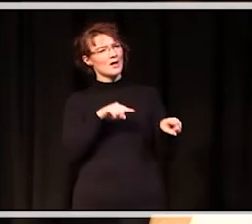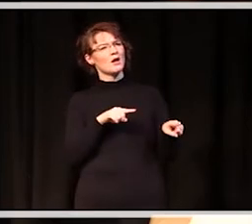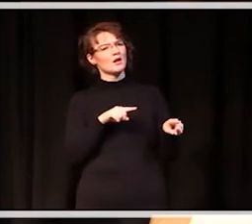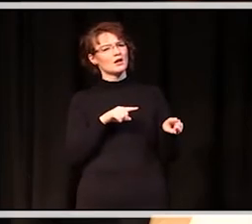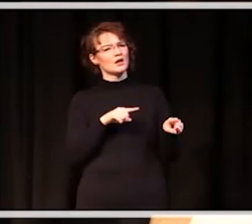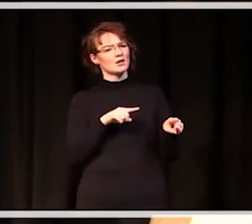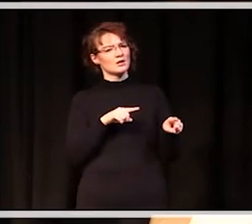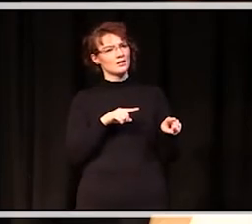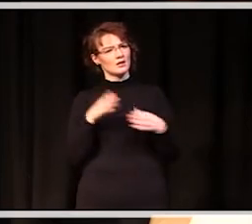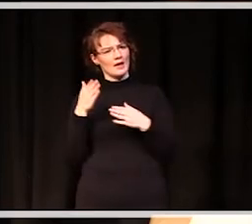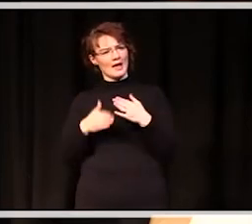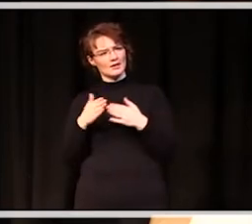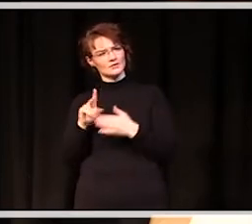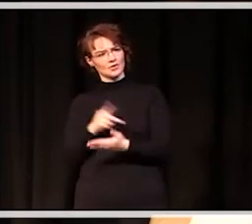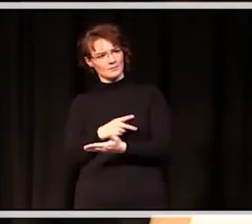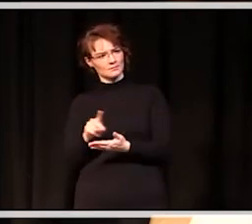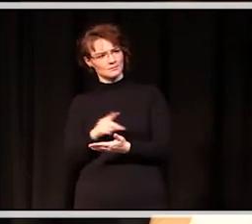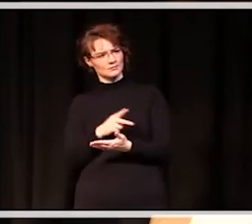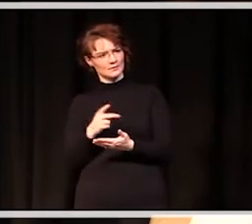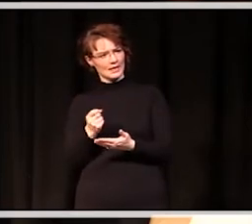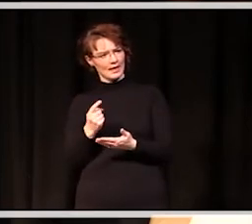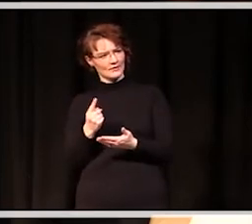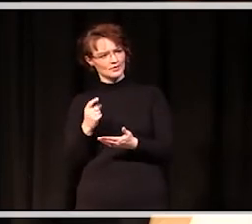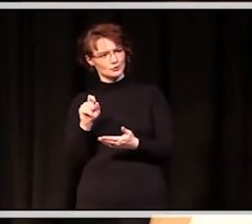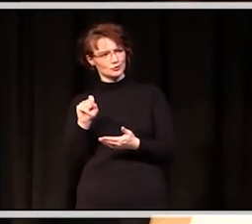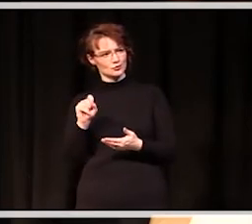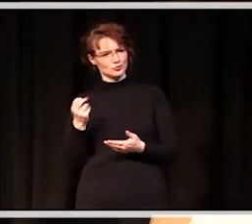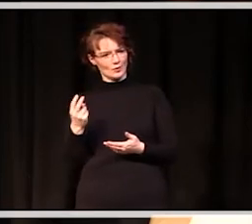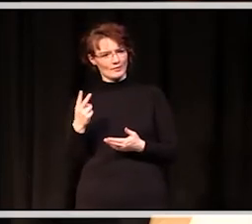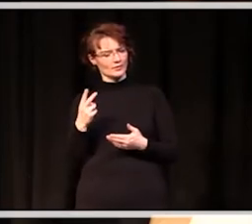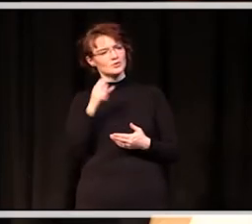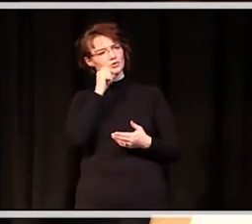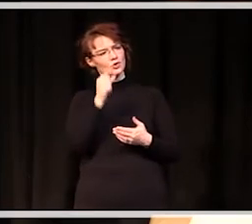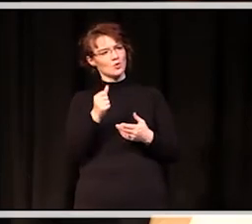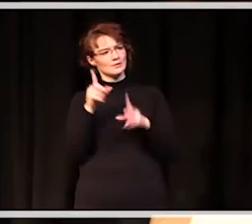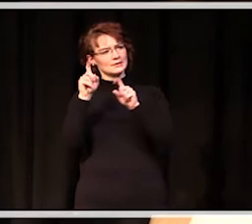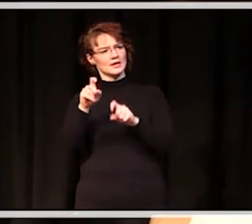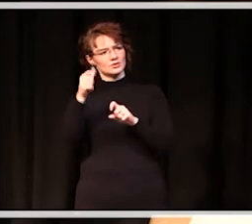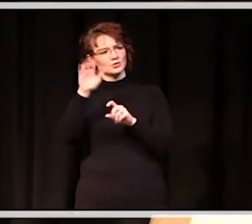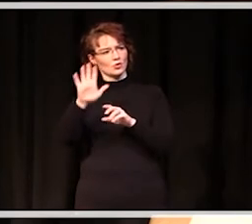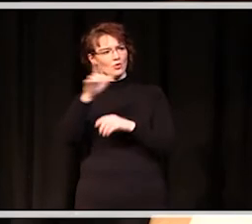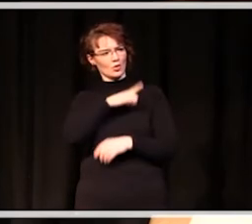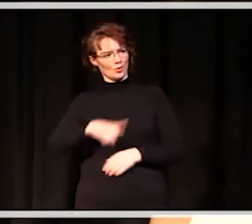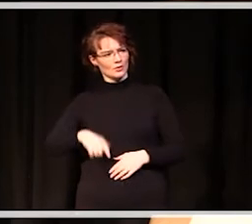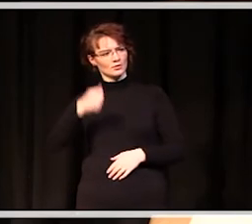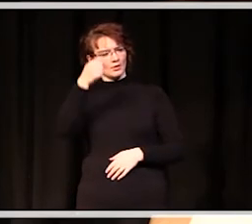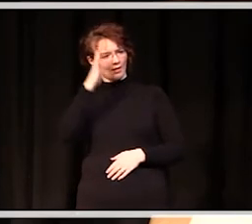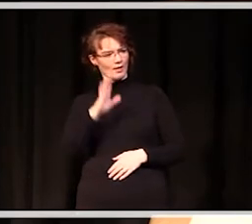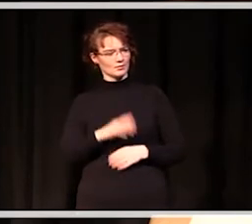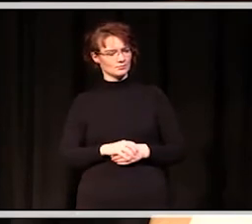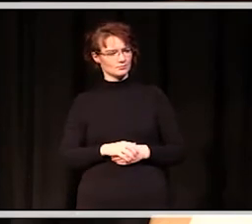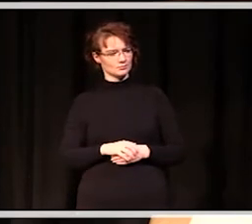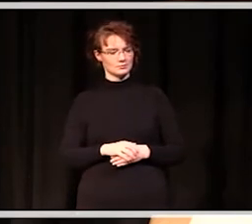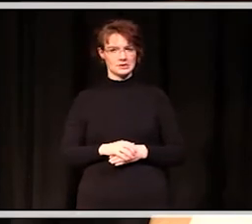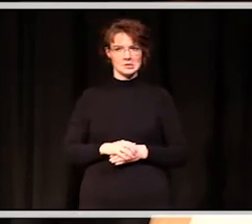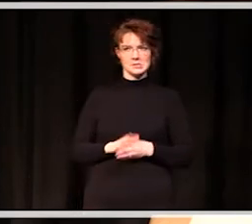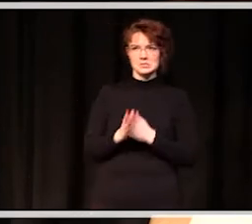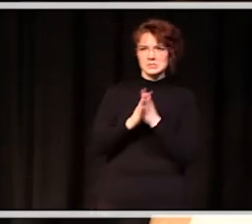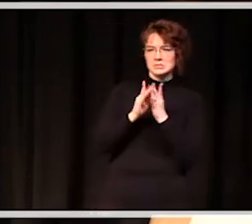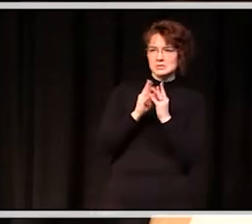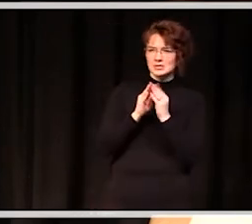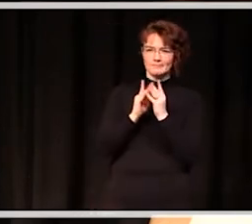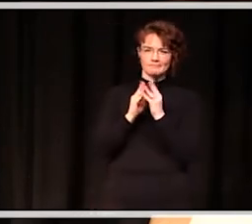let me just read to the end of Psalm 91, verses 11 and 12. You know, don't put the Lord your God to a test. And Satan is